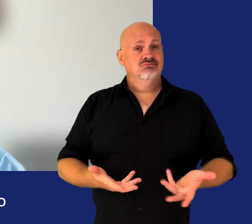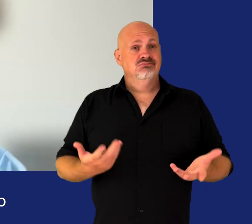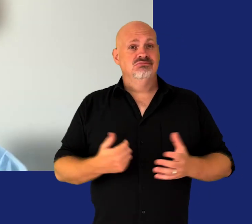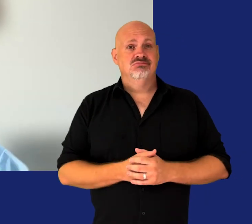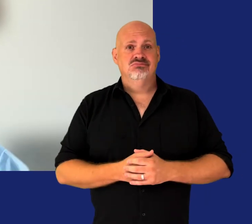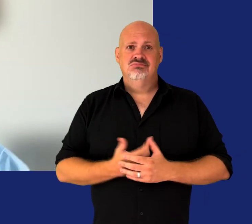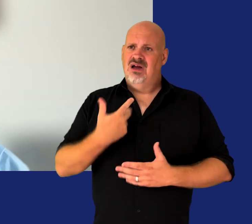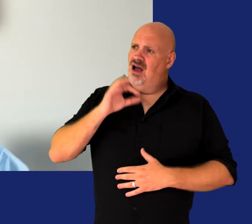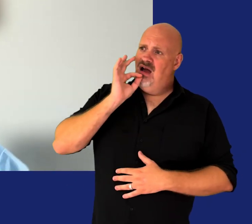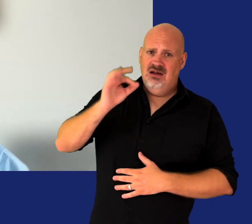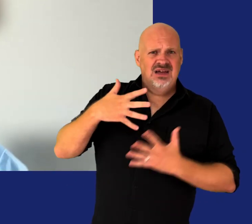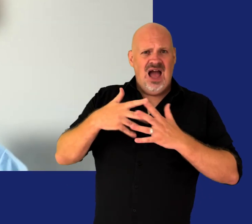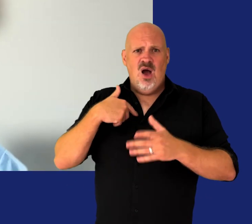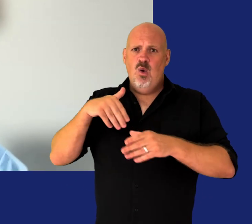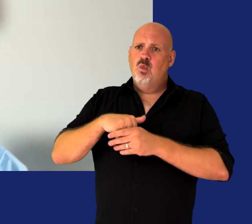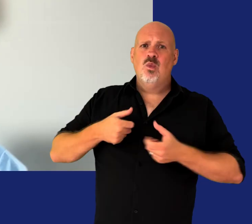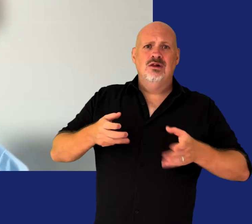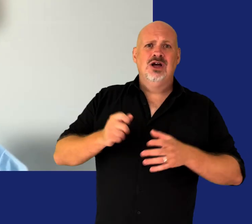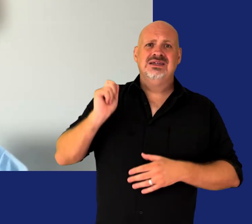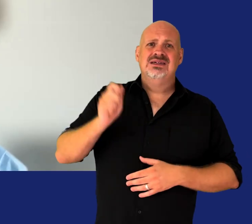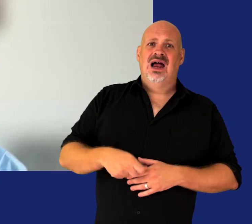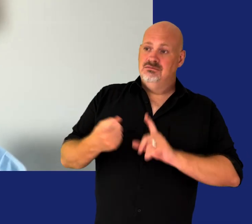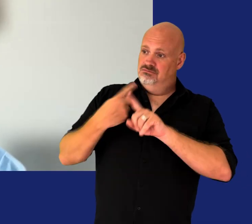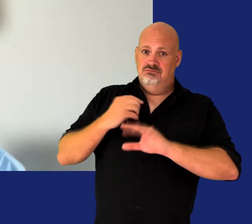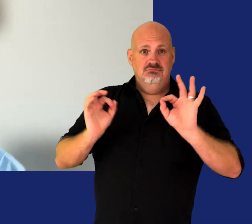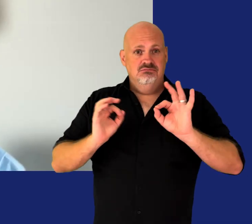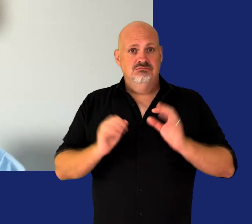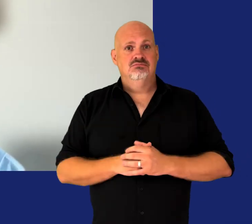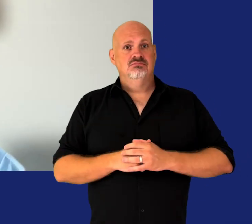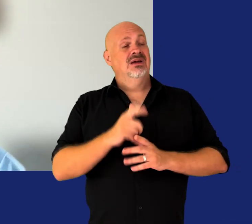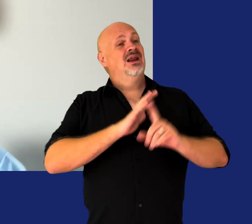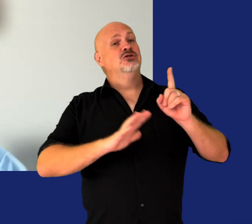ago asking how I can get involved in wheelchair tennis.